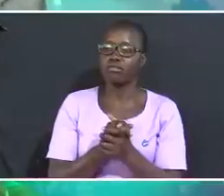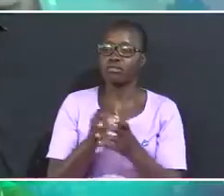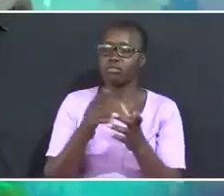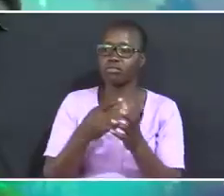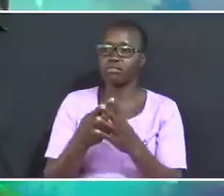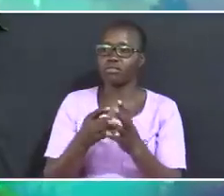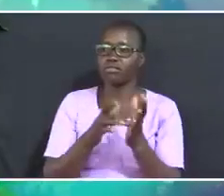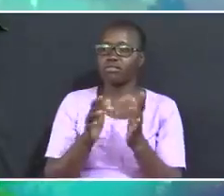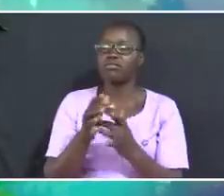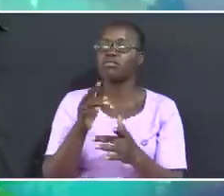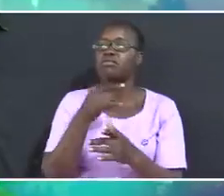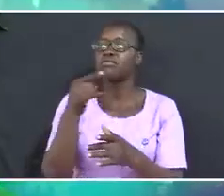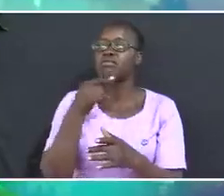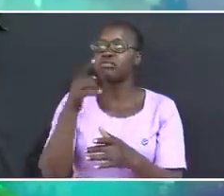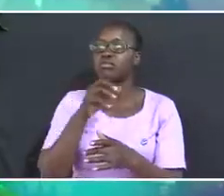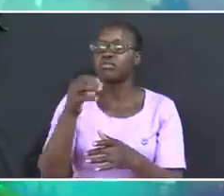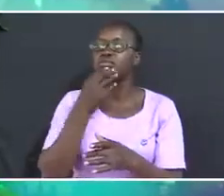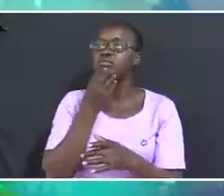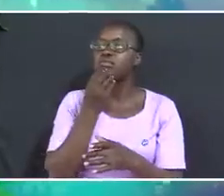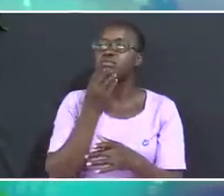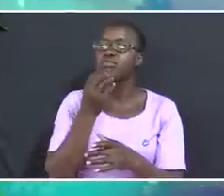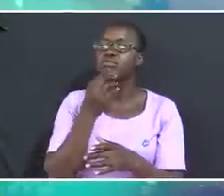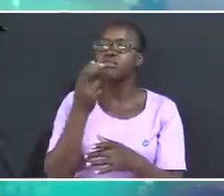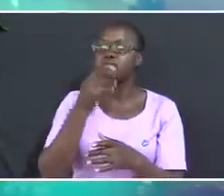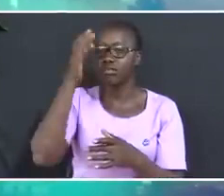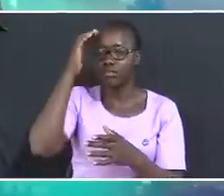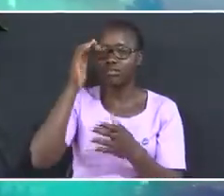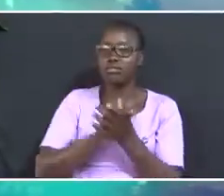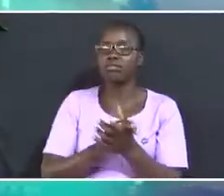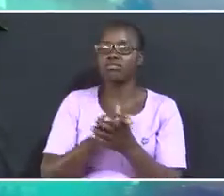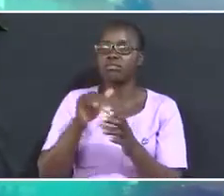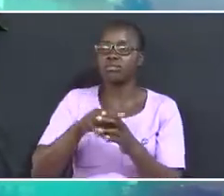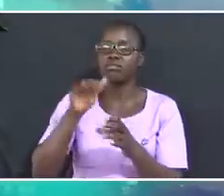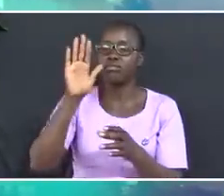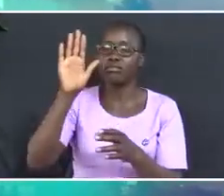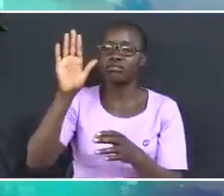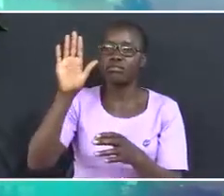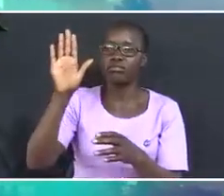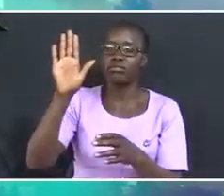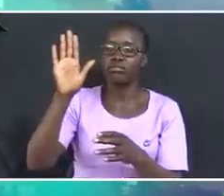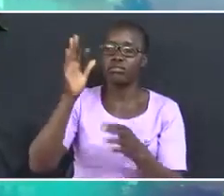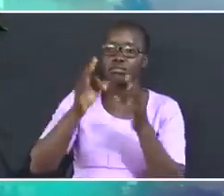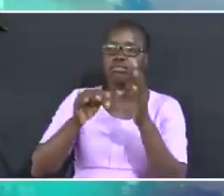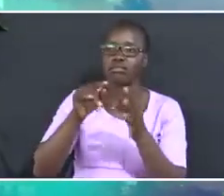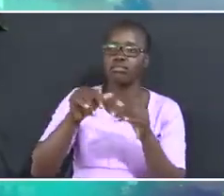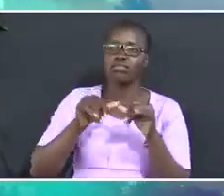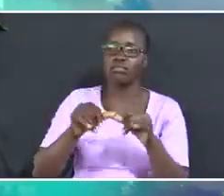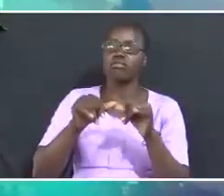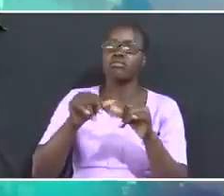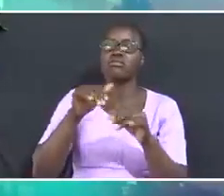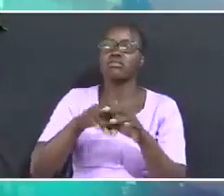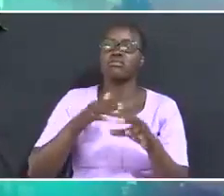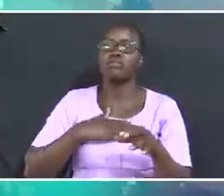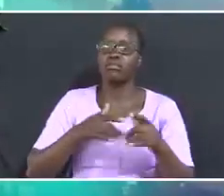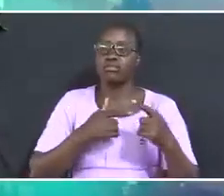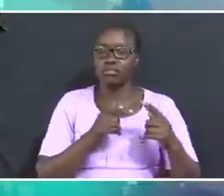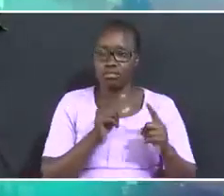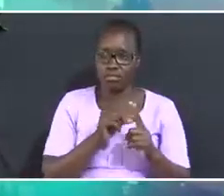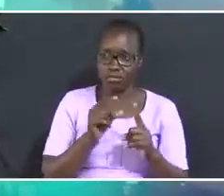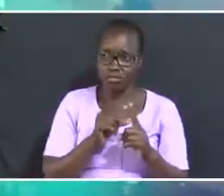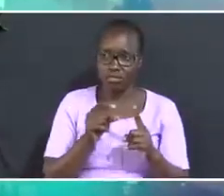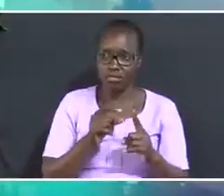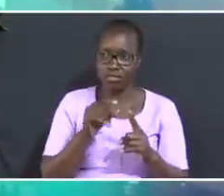then Jesus said to those Jews who believed in him, if you abide in my